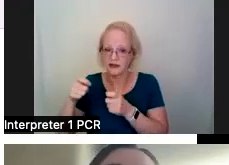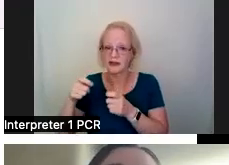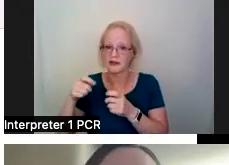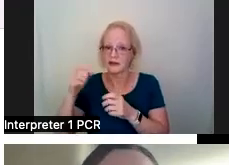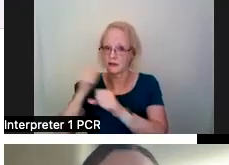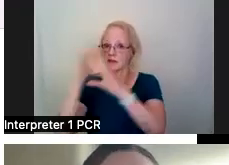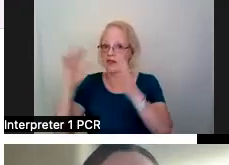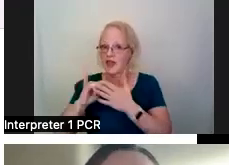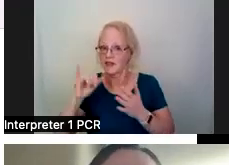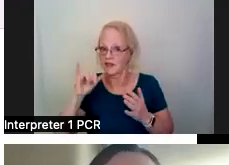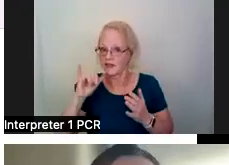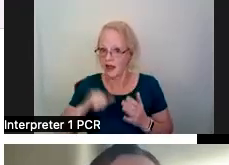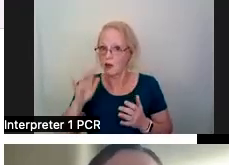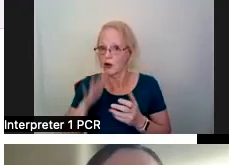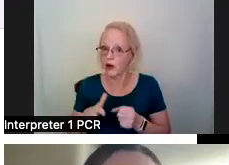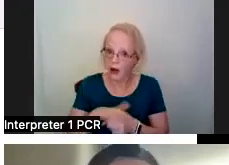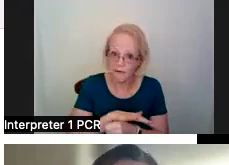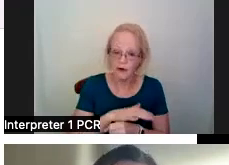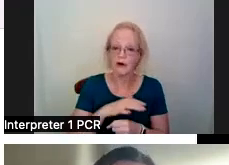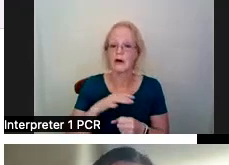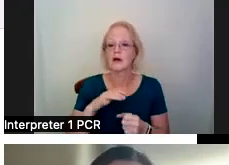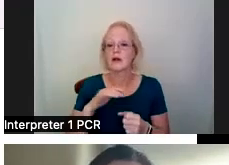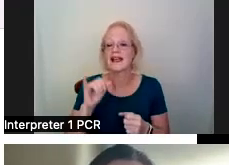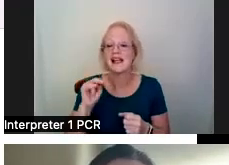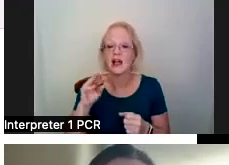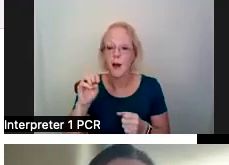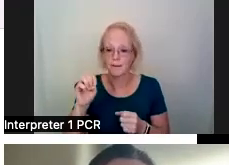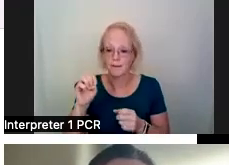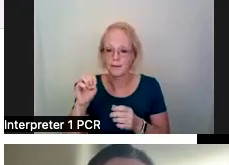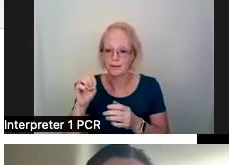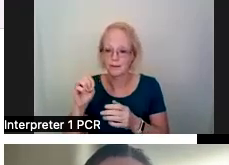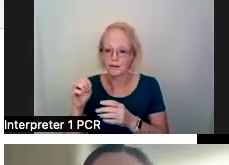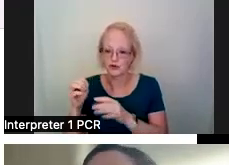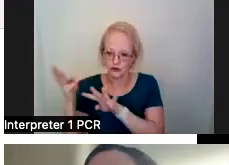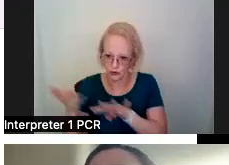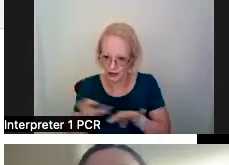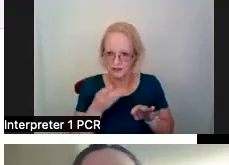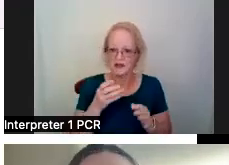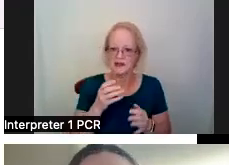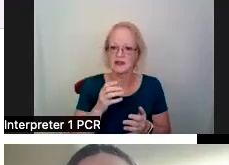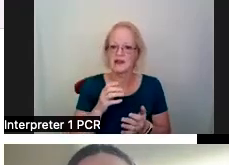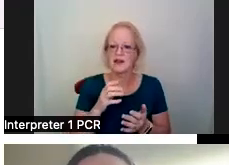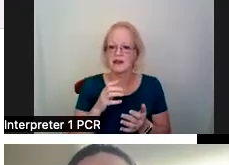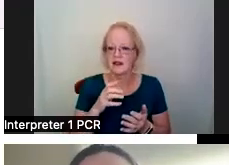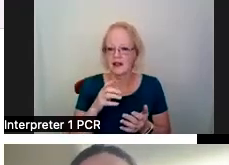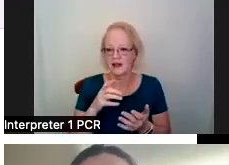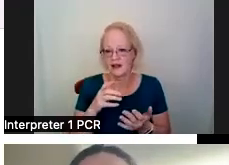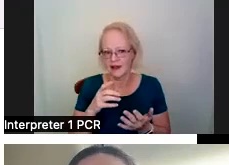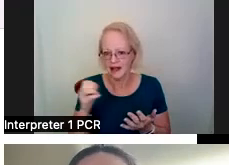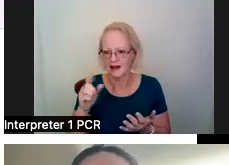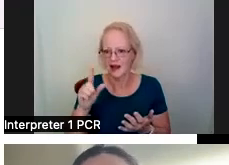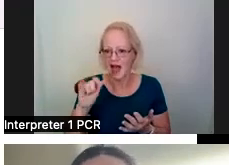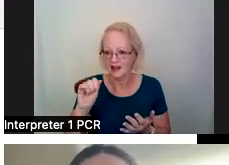the liabilities, which were the income streams they needed to provide. Well, how on earth is the average